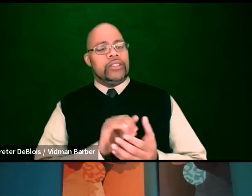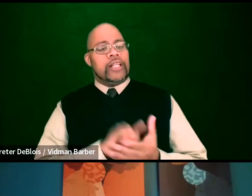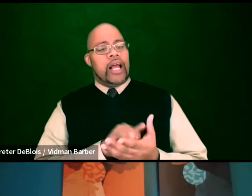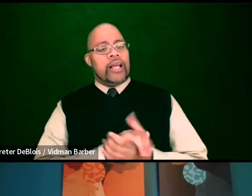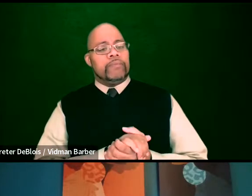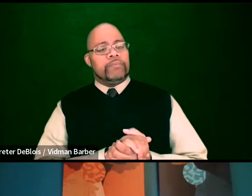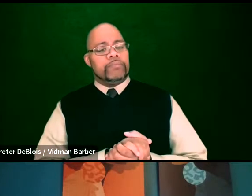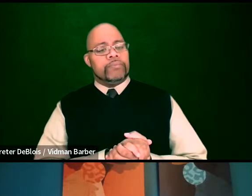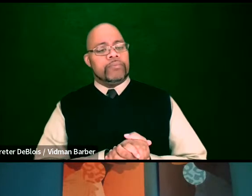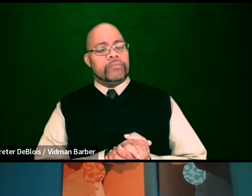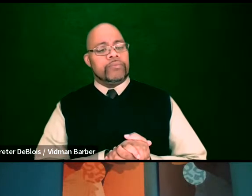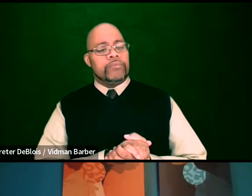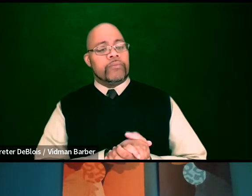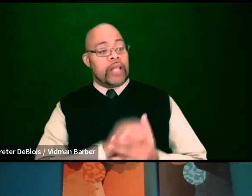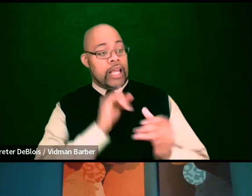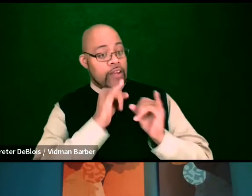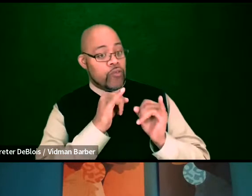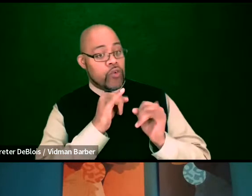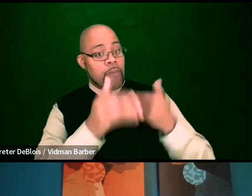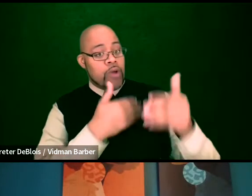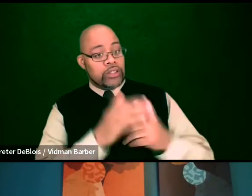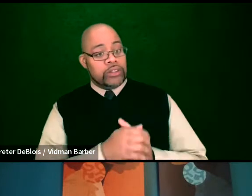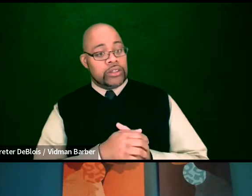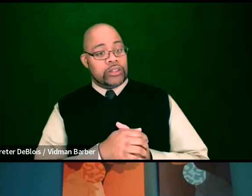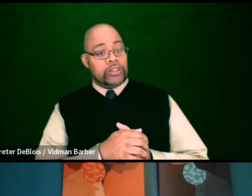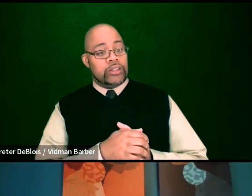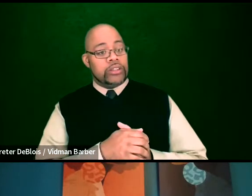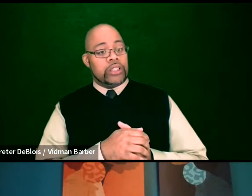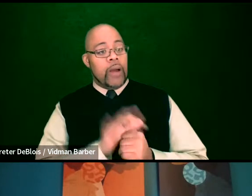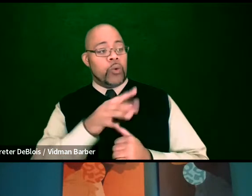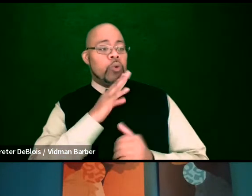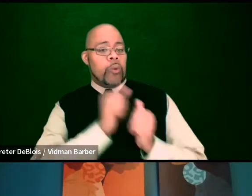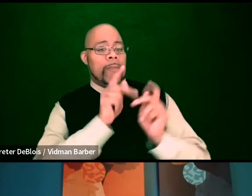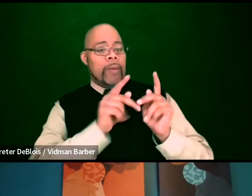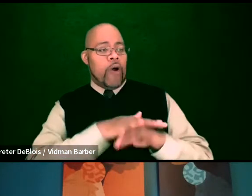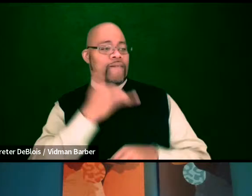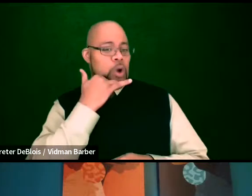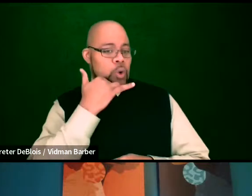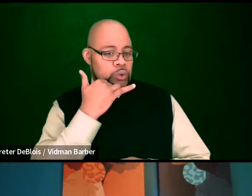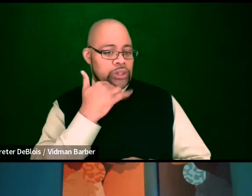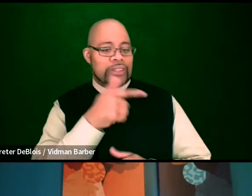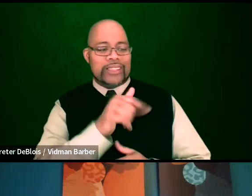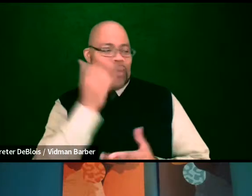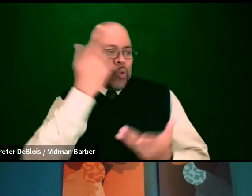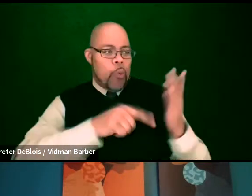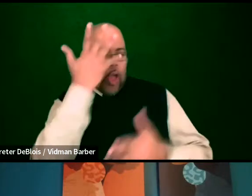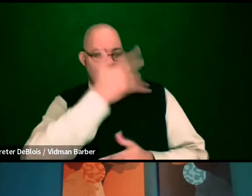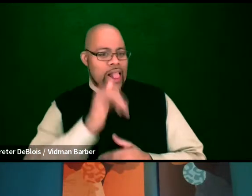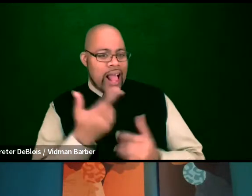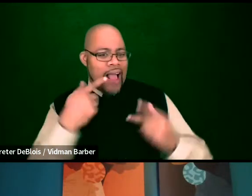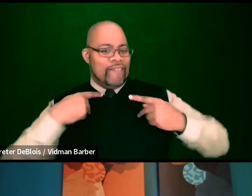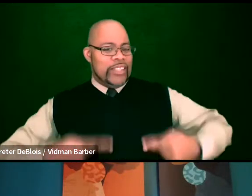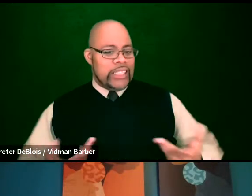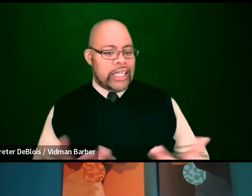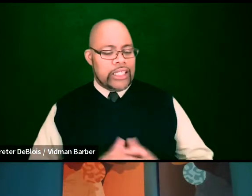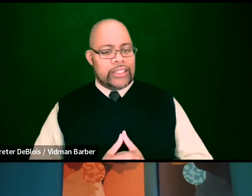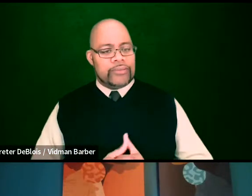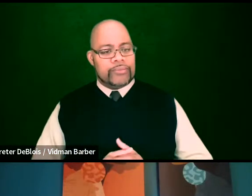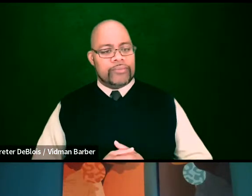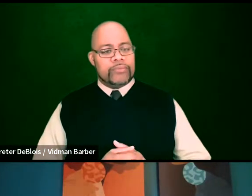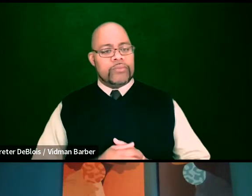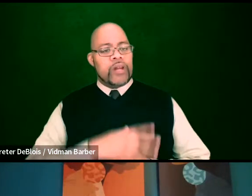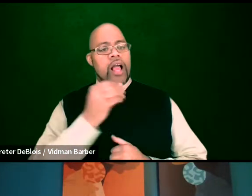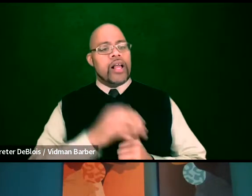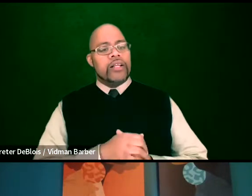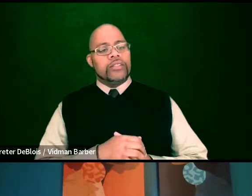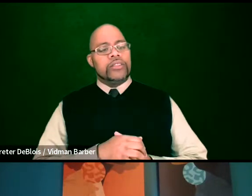know, like the interview process, like I only talk to people on phones, like they don't know what I look like physically, right? And